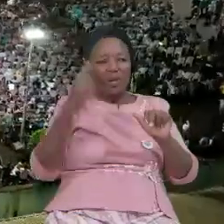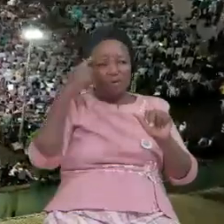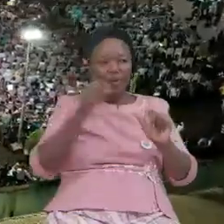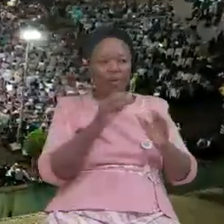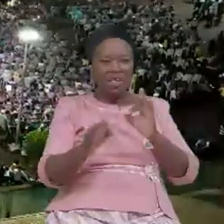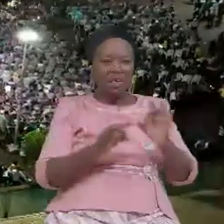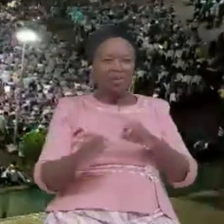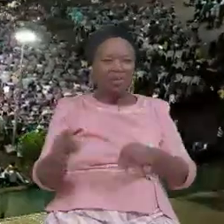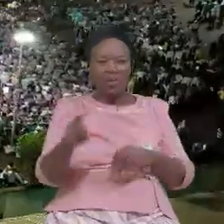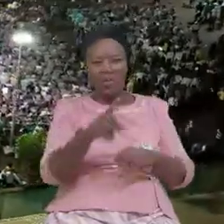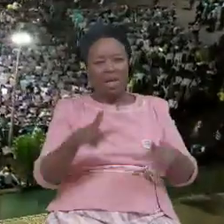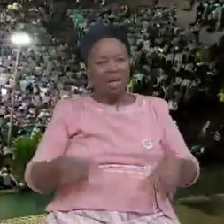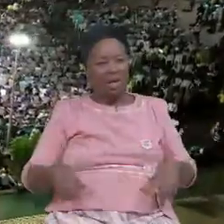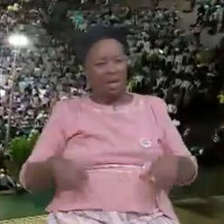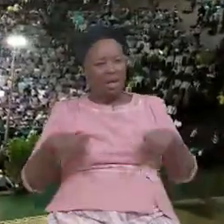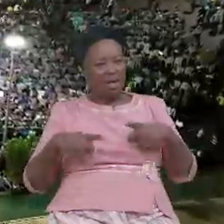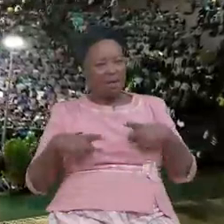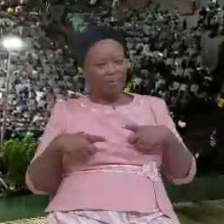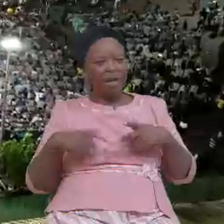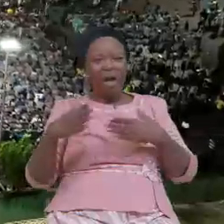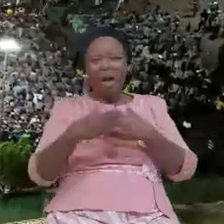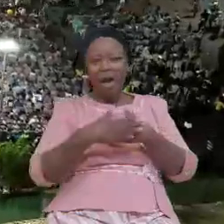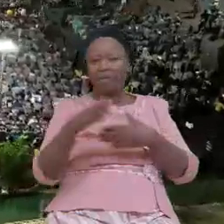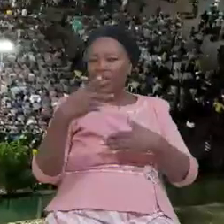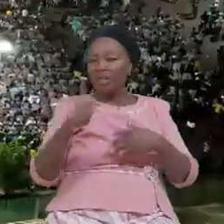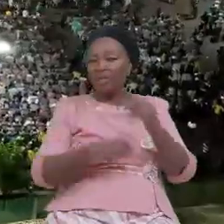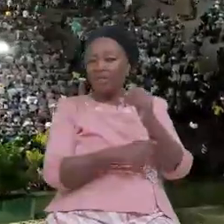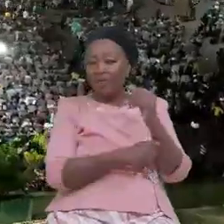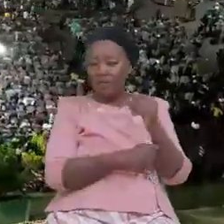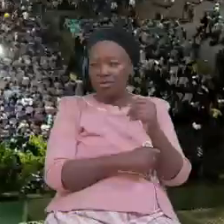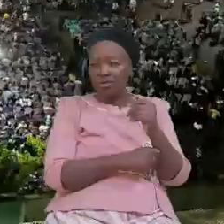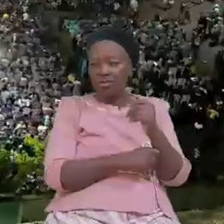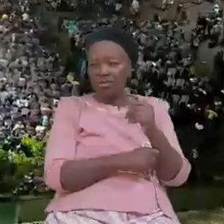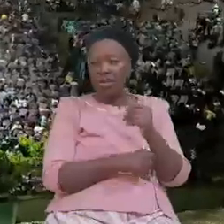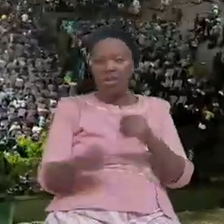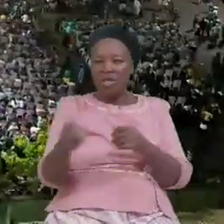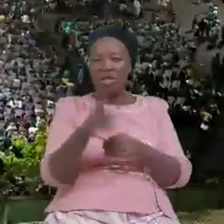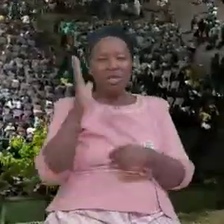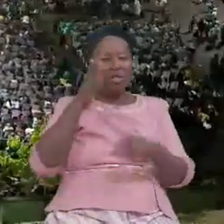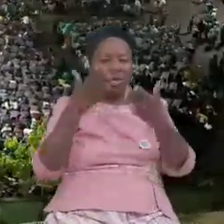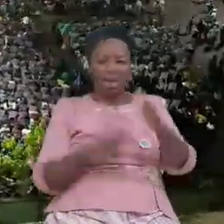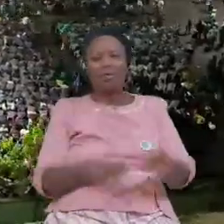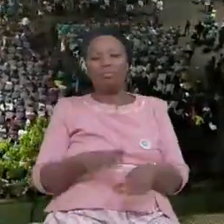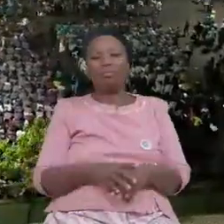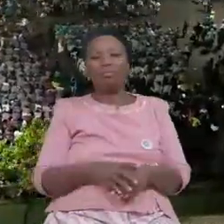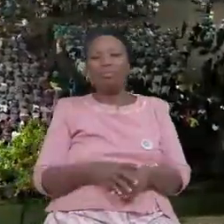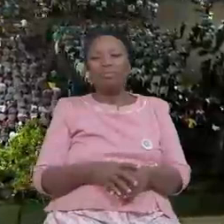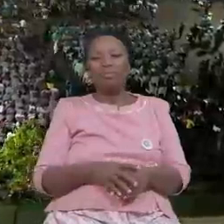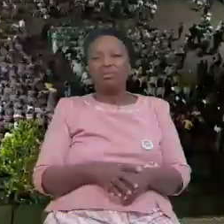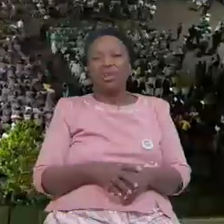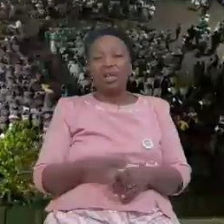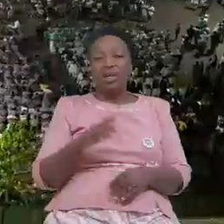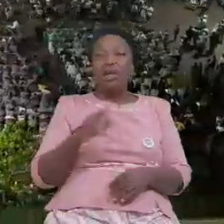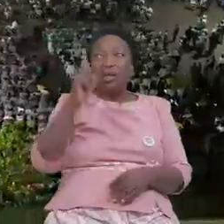ye live after the flesh, ye shall die. He was talking to people who